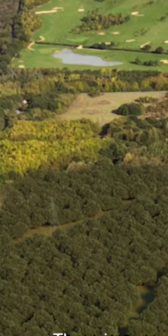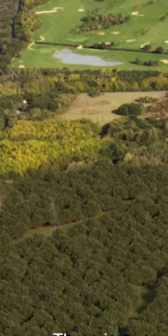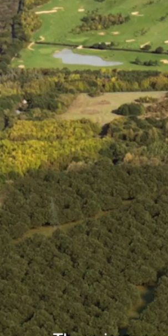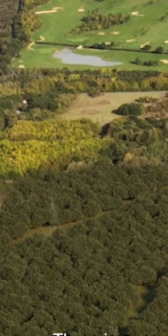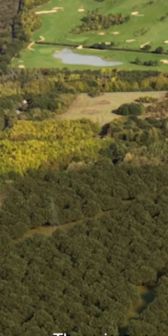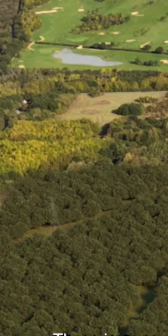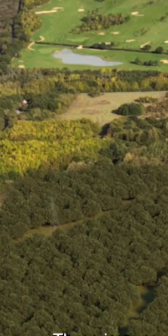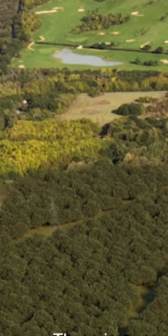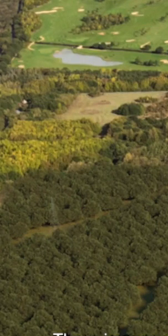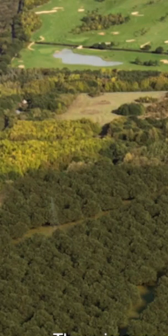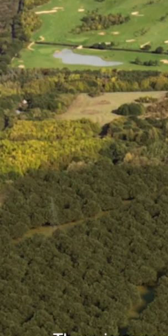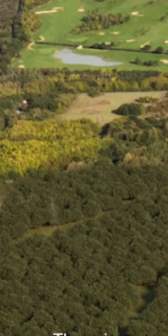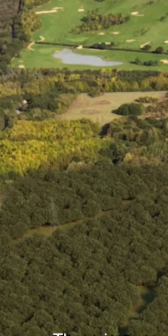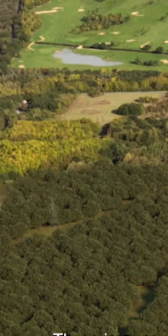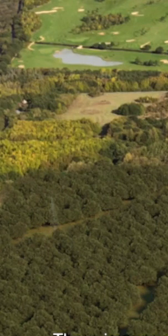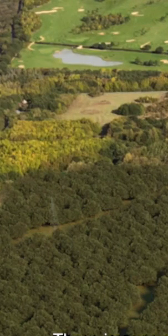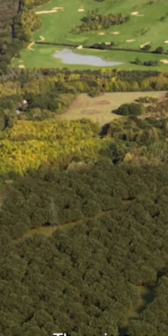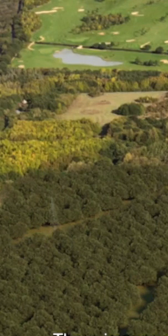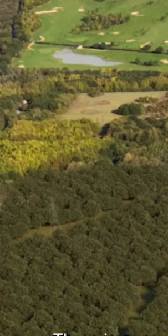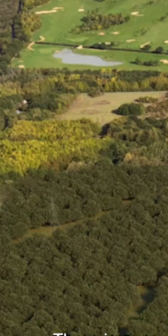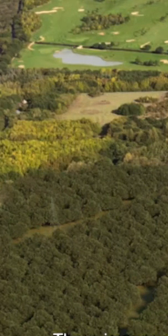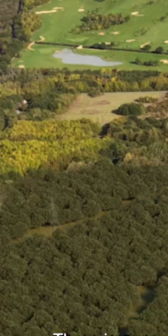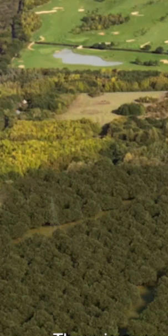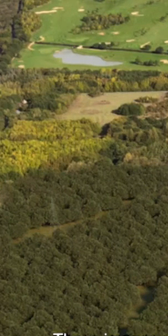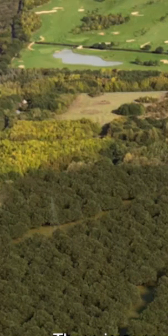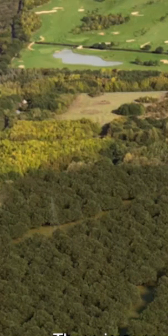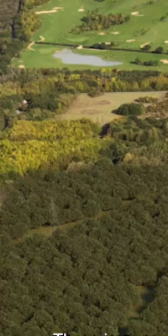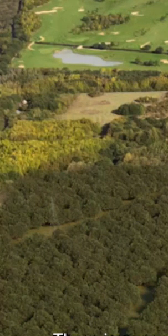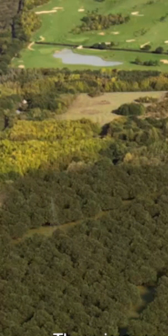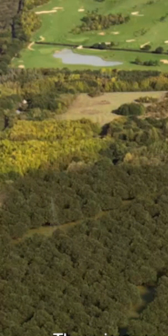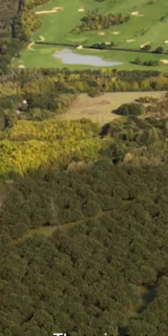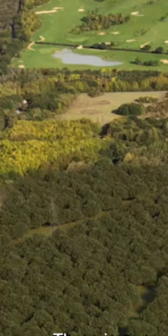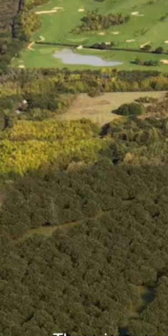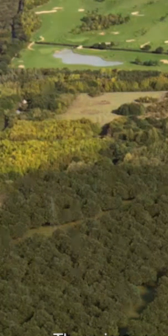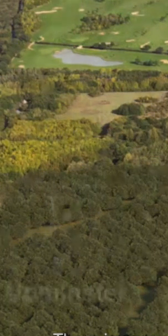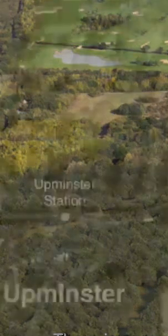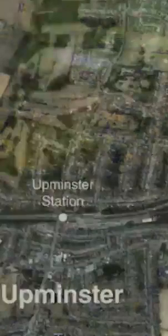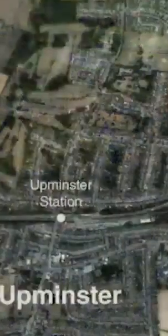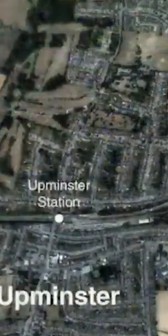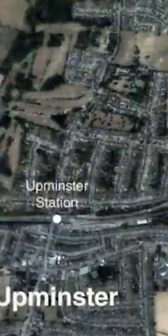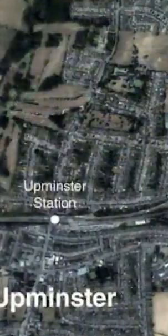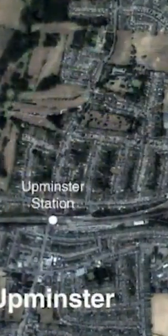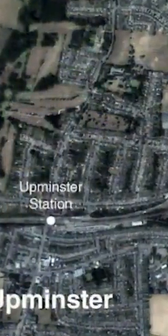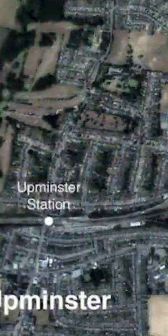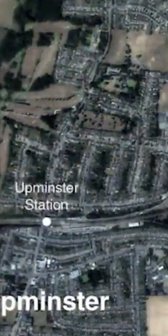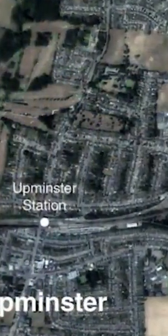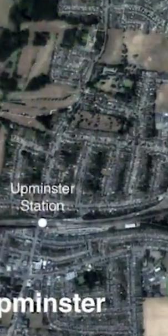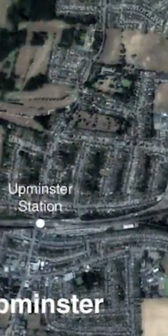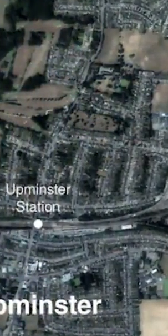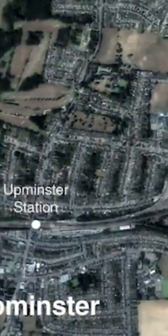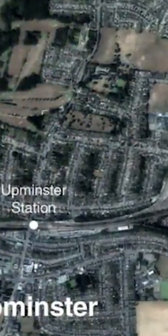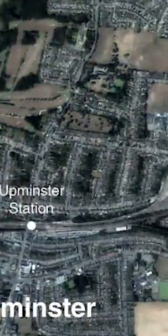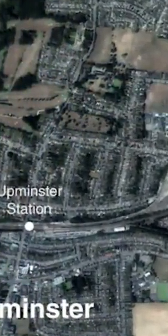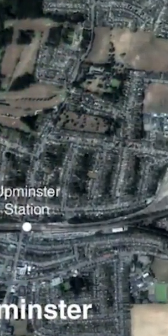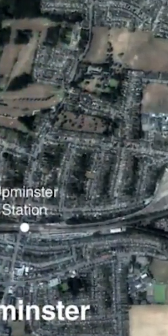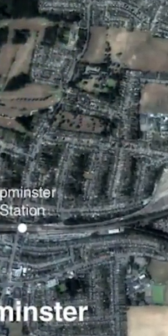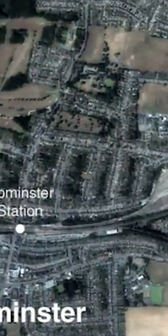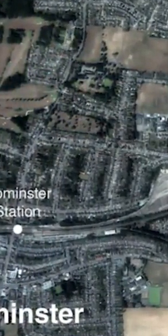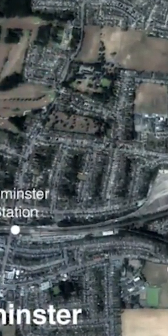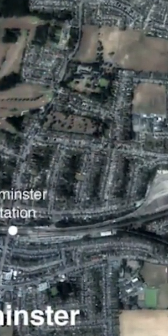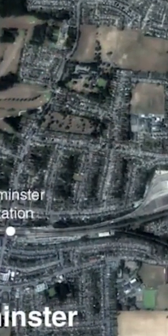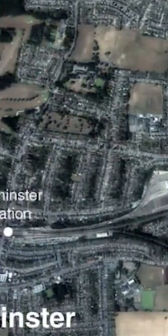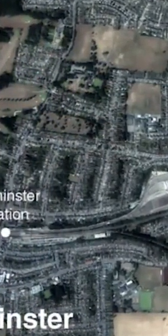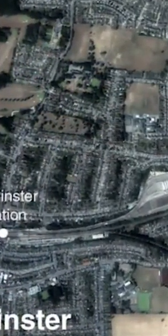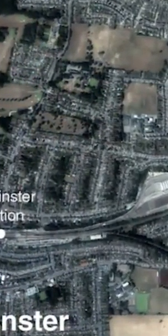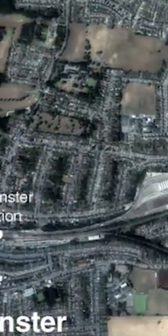reduction in woodland compensation that would be required to accommodate these changes. Around junction 29 of the